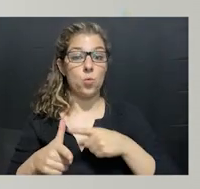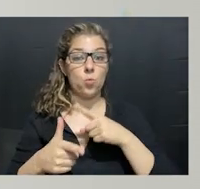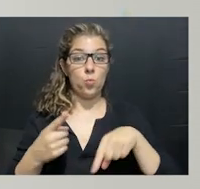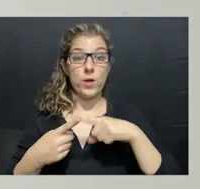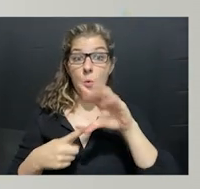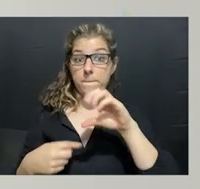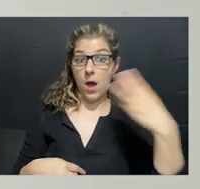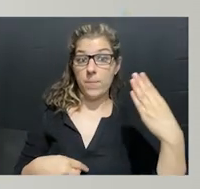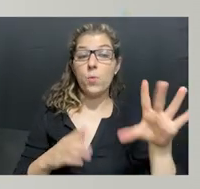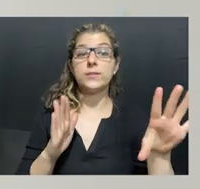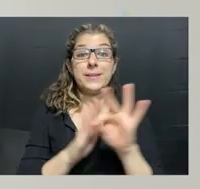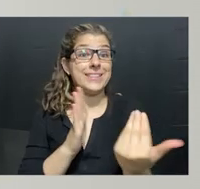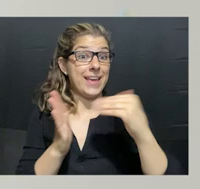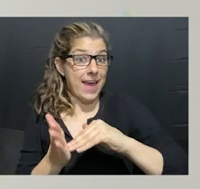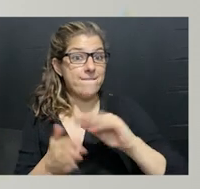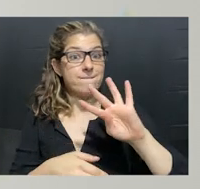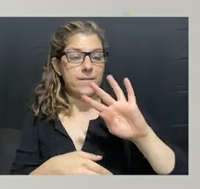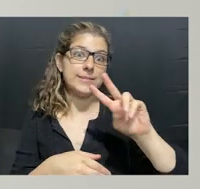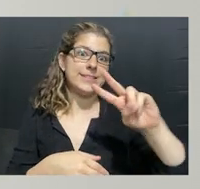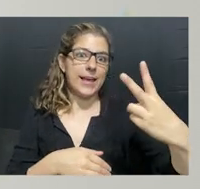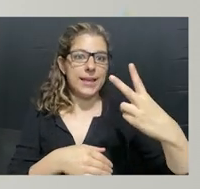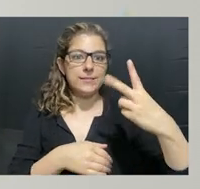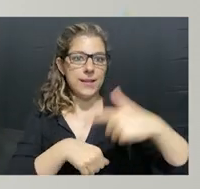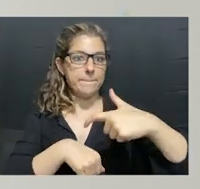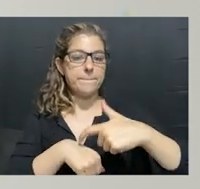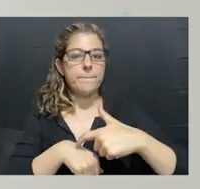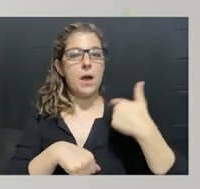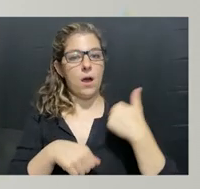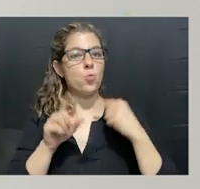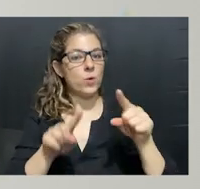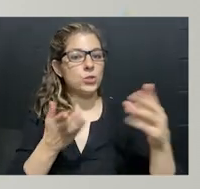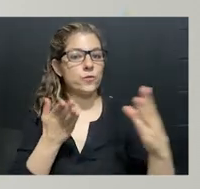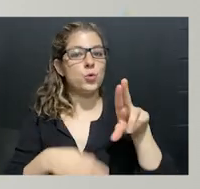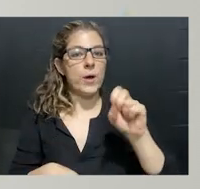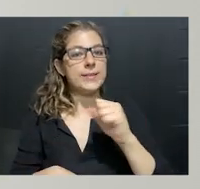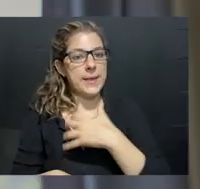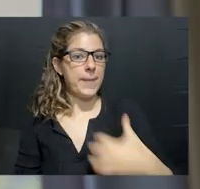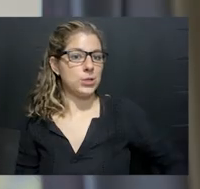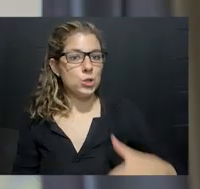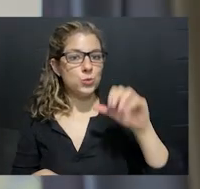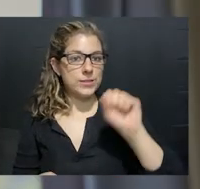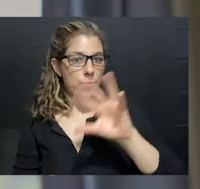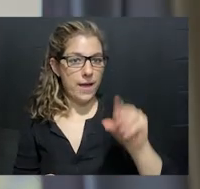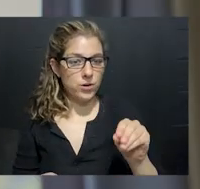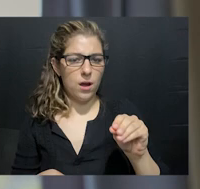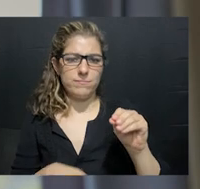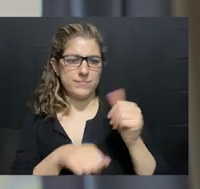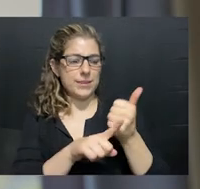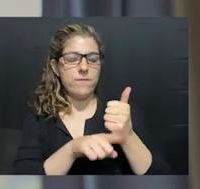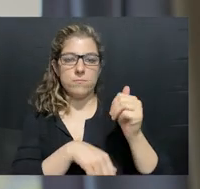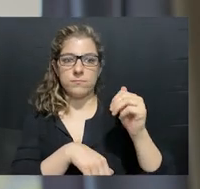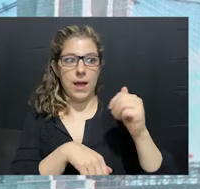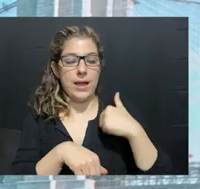President Obama was reelected, I had the opportunity to go and serve as U.S. Ambassador to South Africa, a country that I had been long obsessed